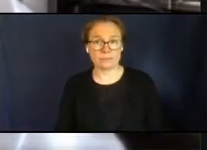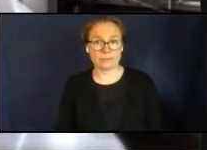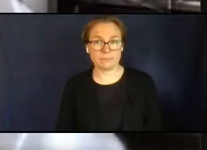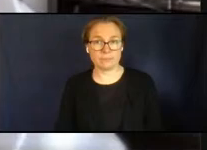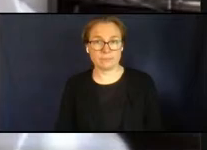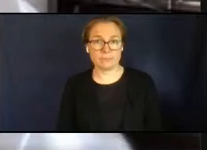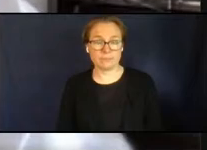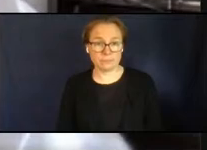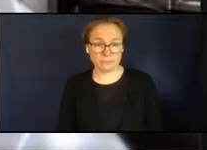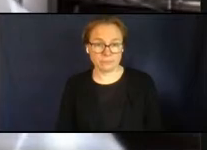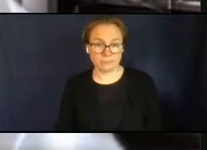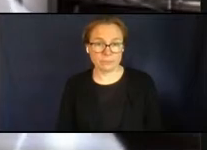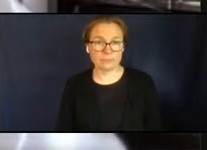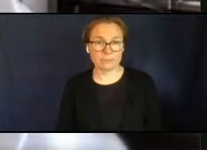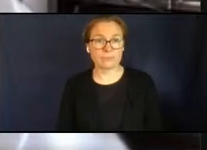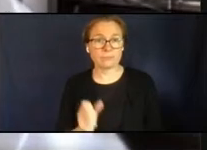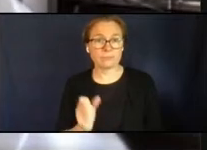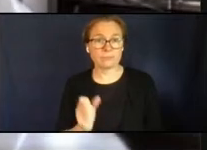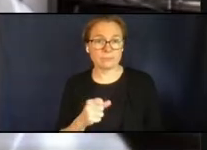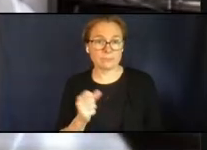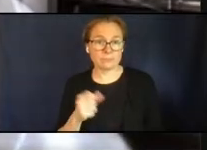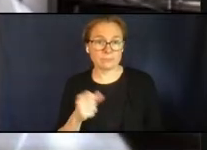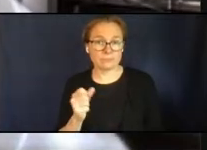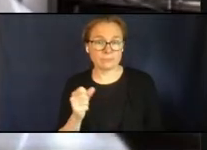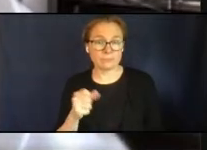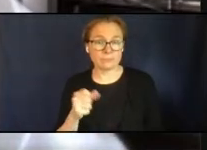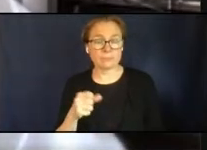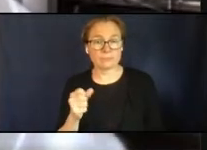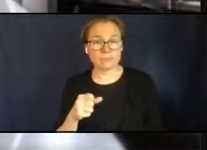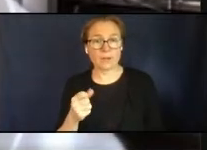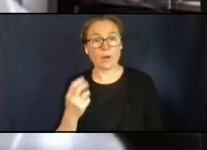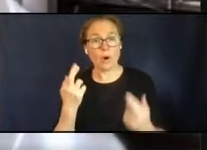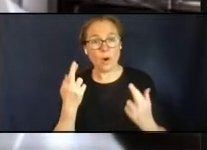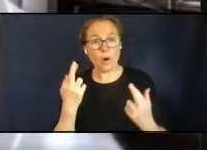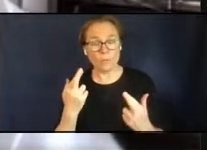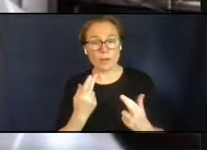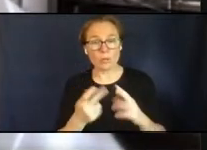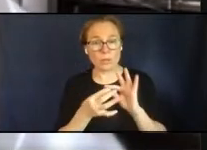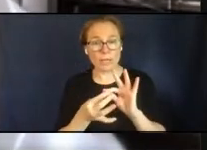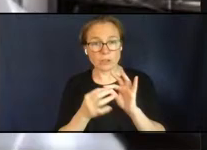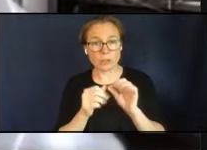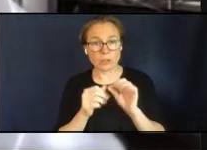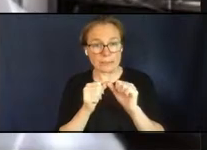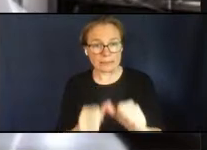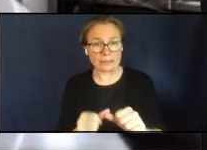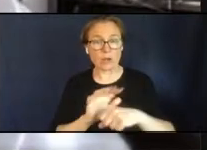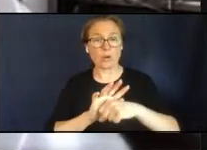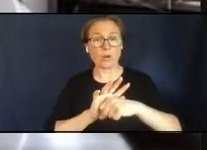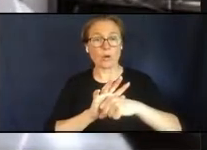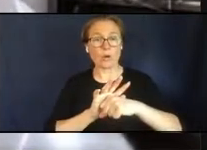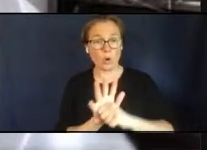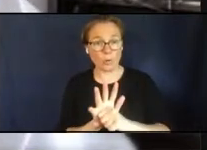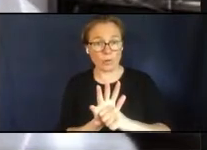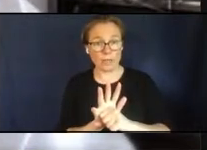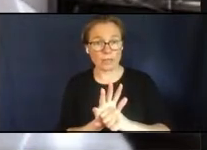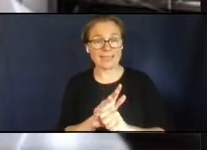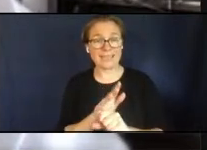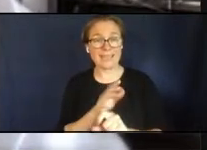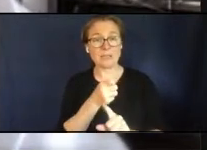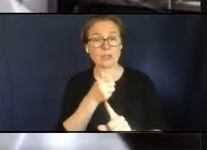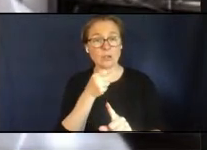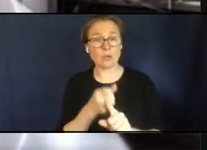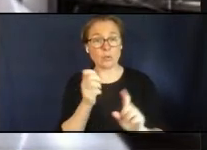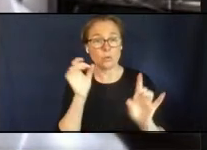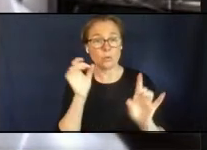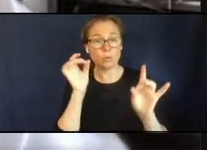relationships, because what we know is that COVID-19 is the acute crisis, and what was unmasked